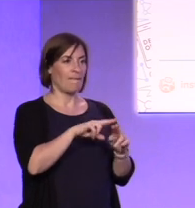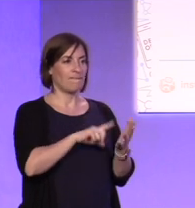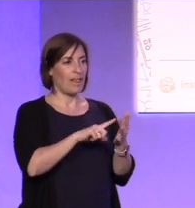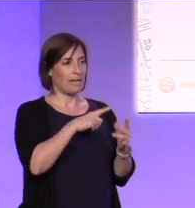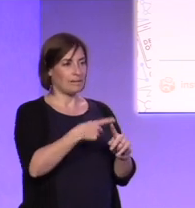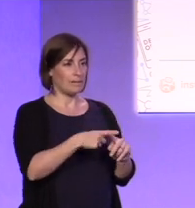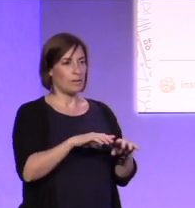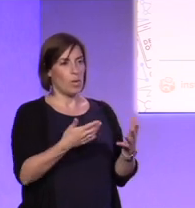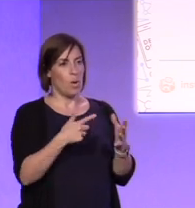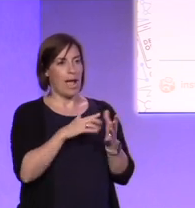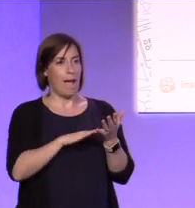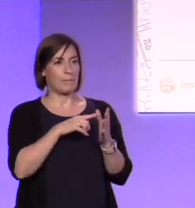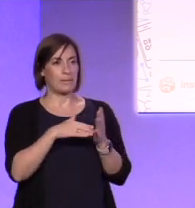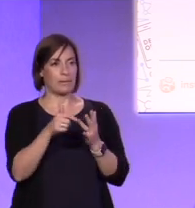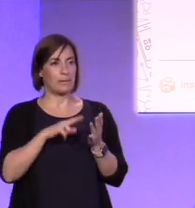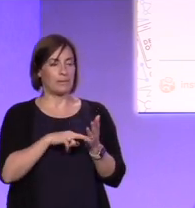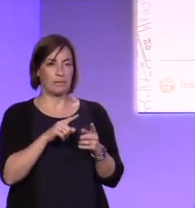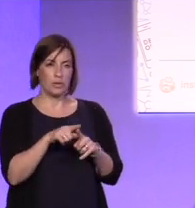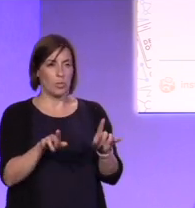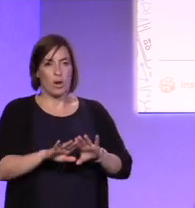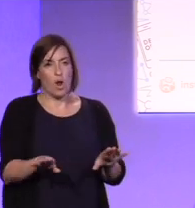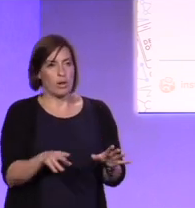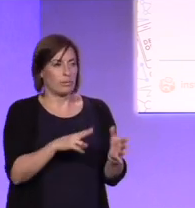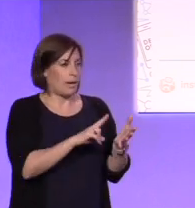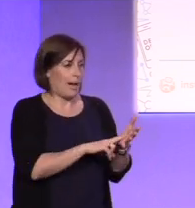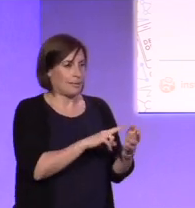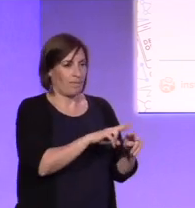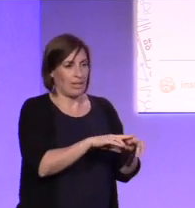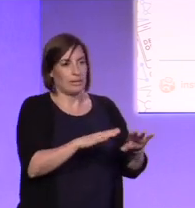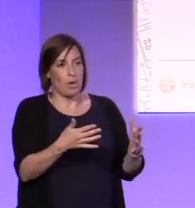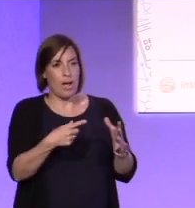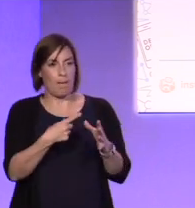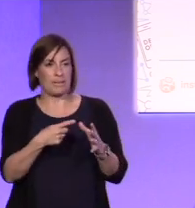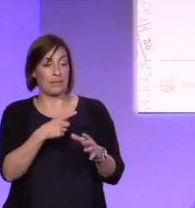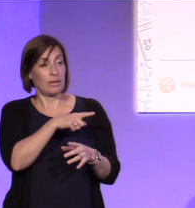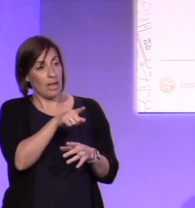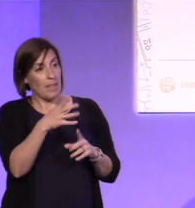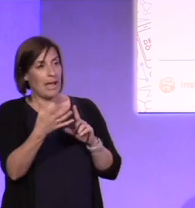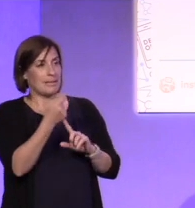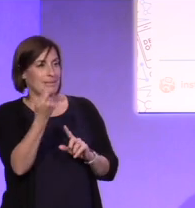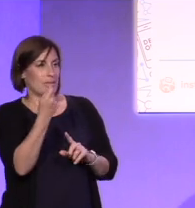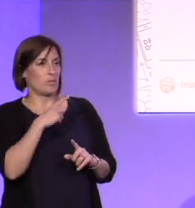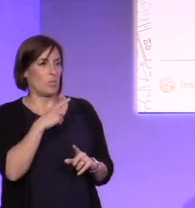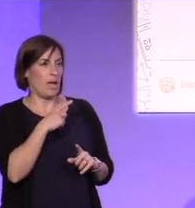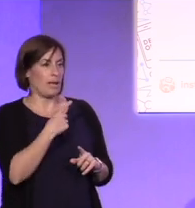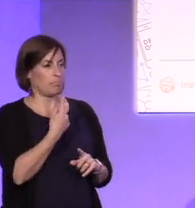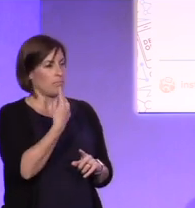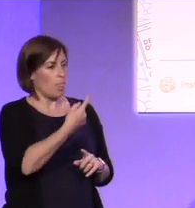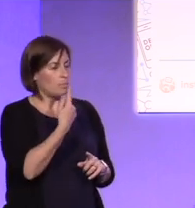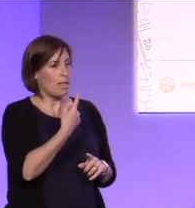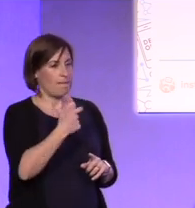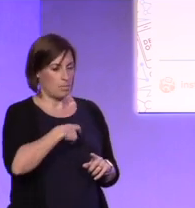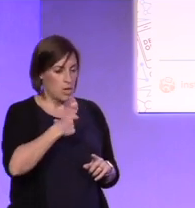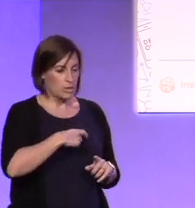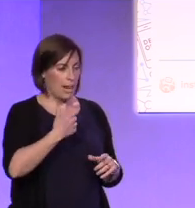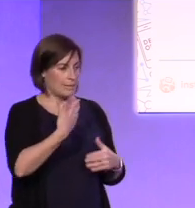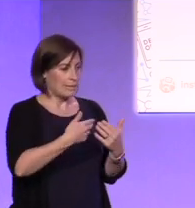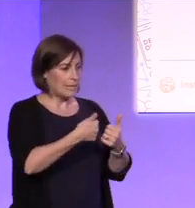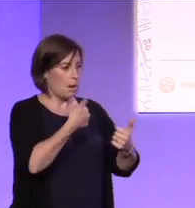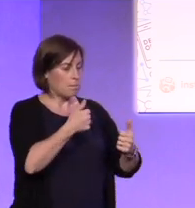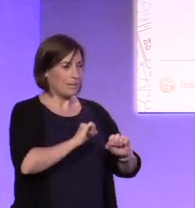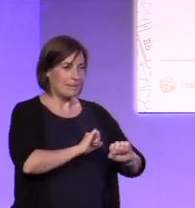them. The reason that they are successful is because they are not afraid to be themselves. If you want to be